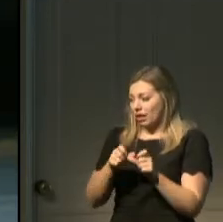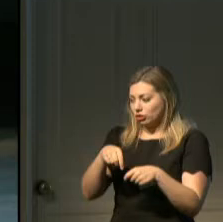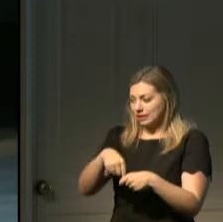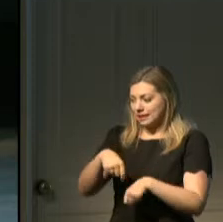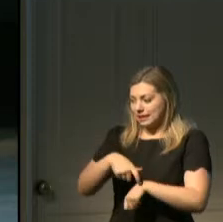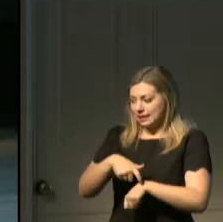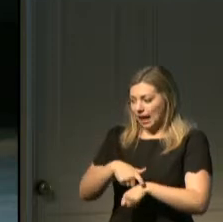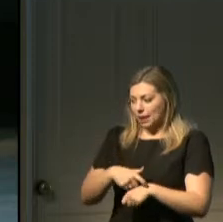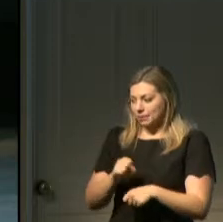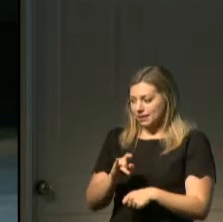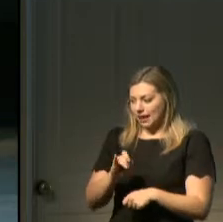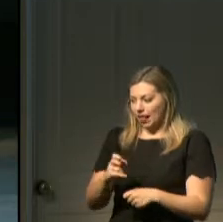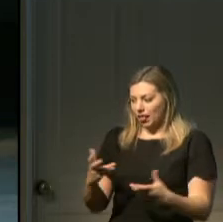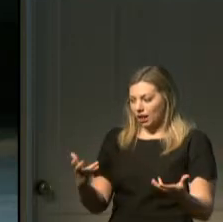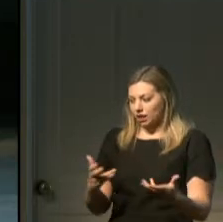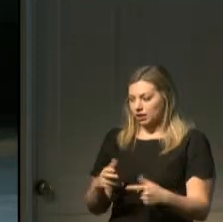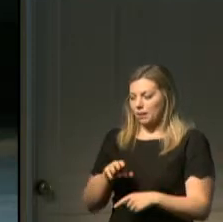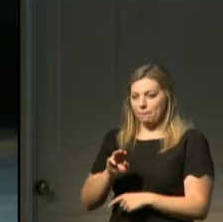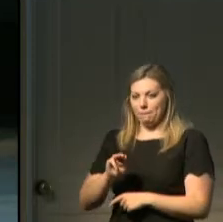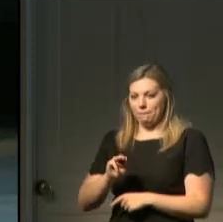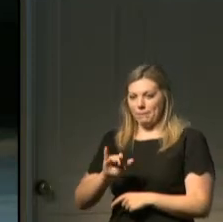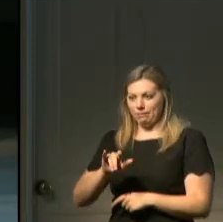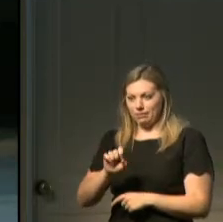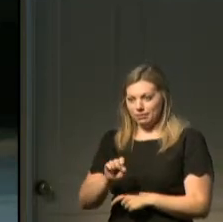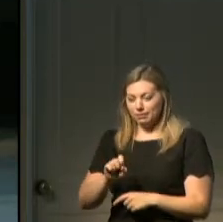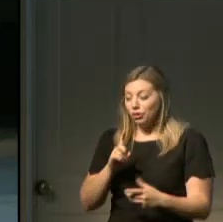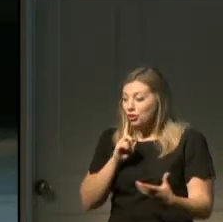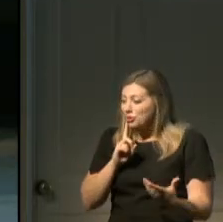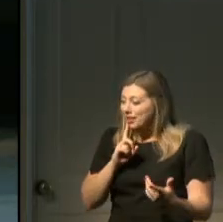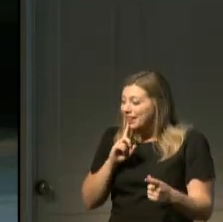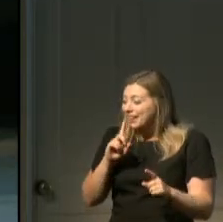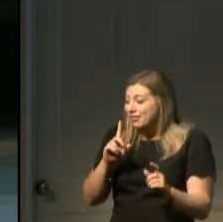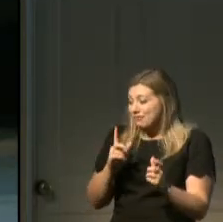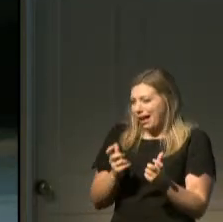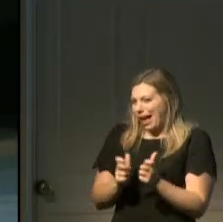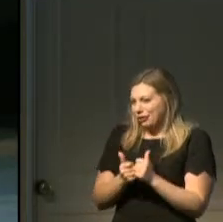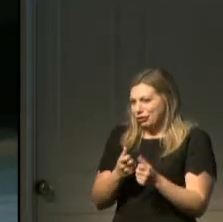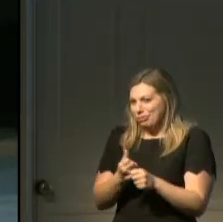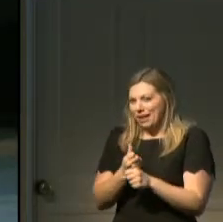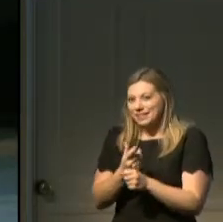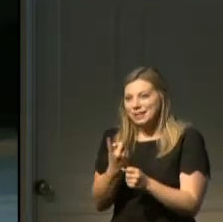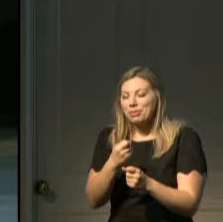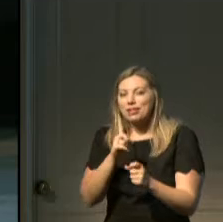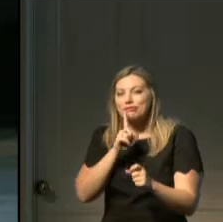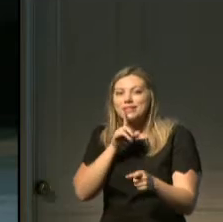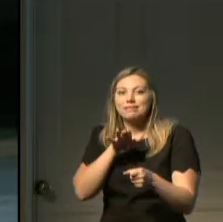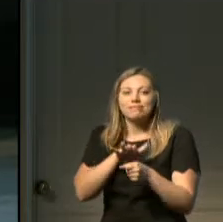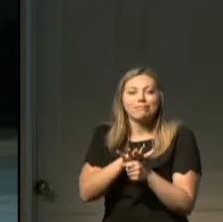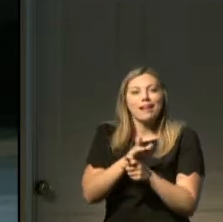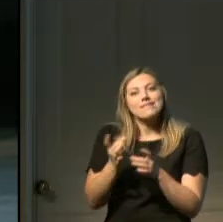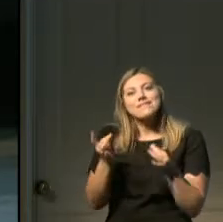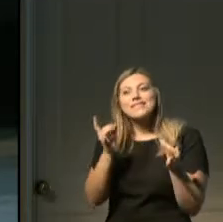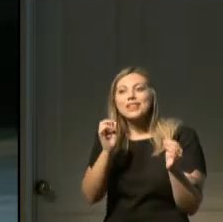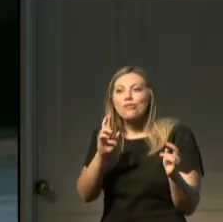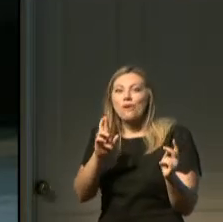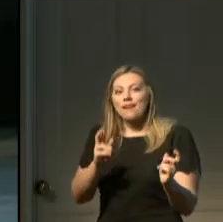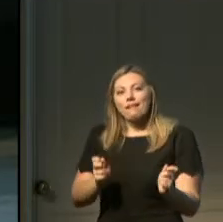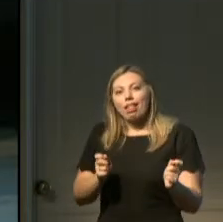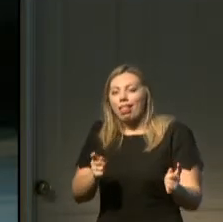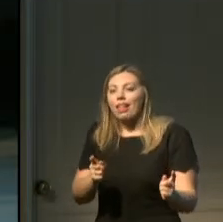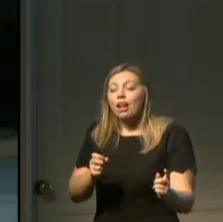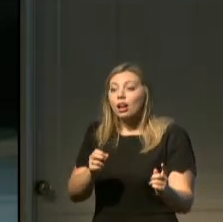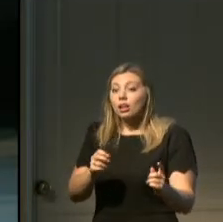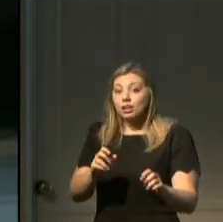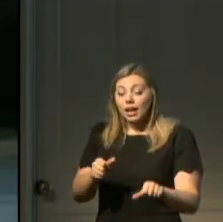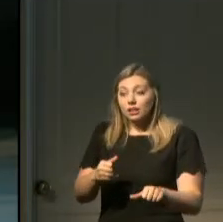And so how do you create an evocative enough object or intervention or whatever it is to